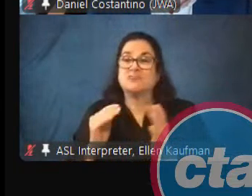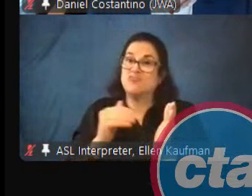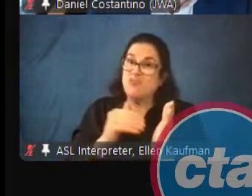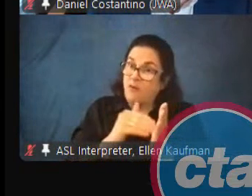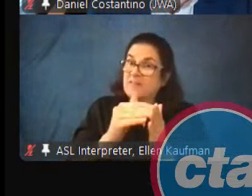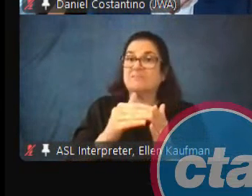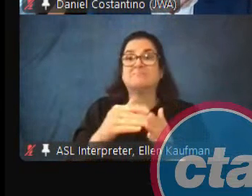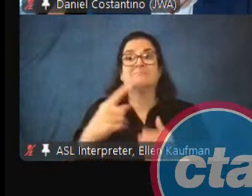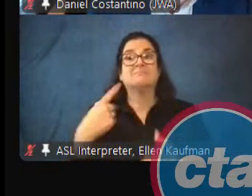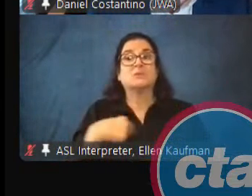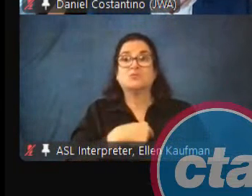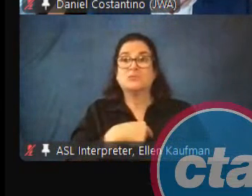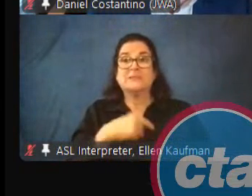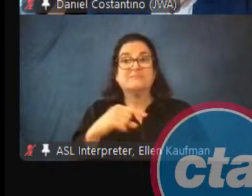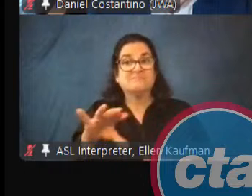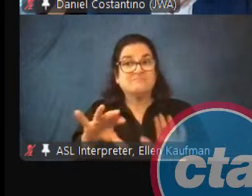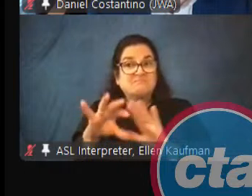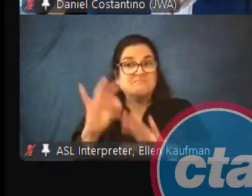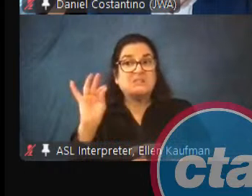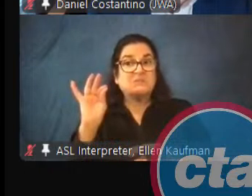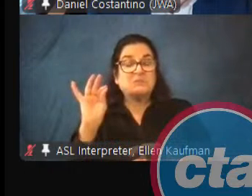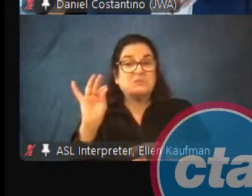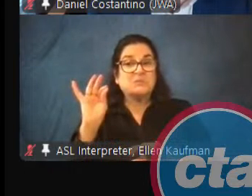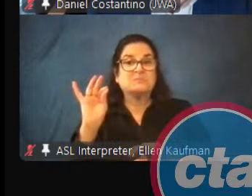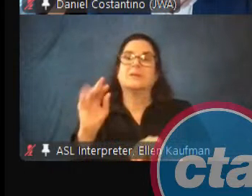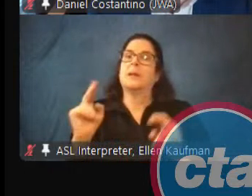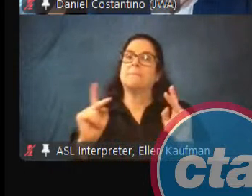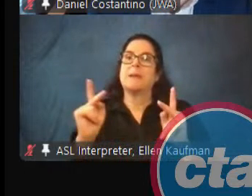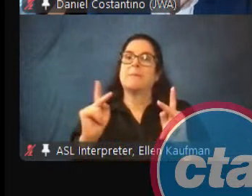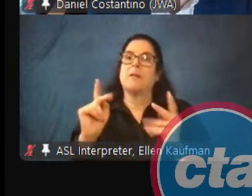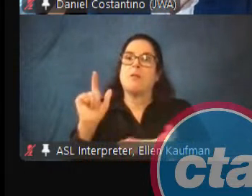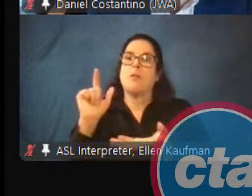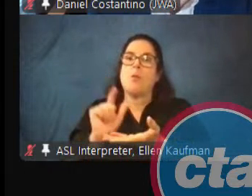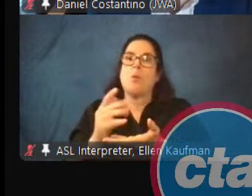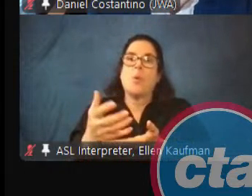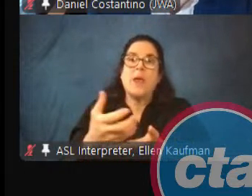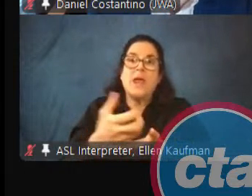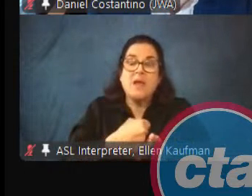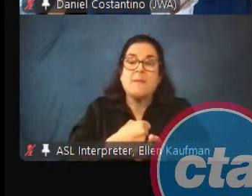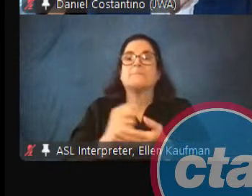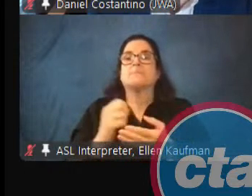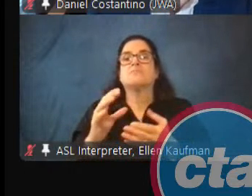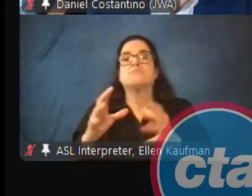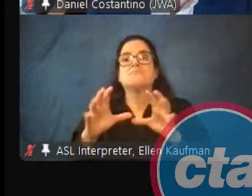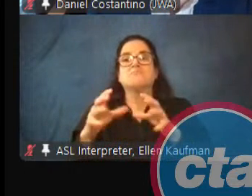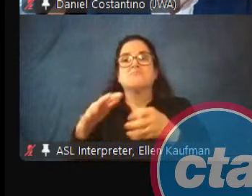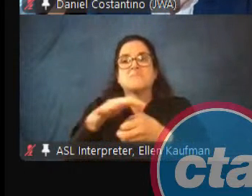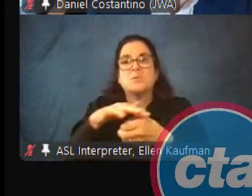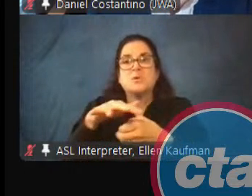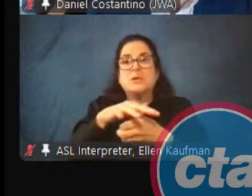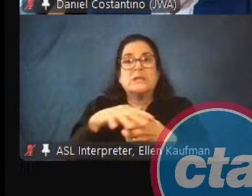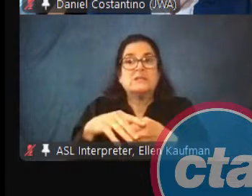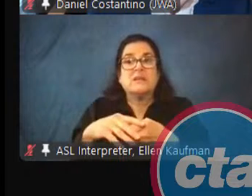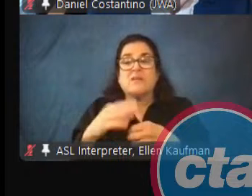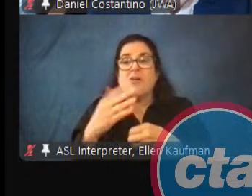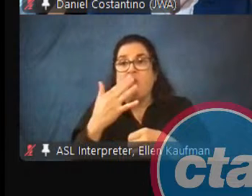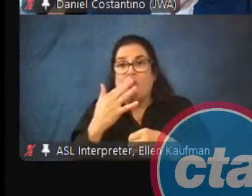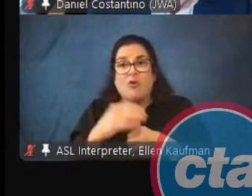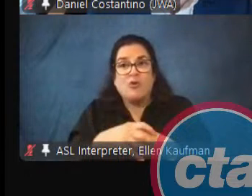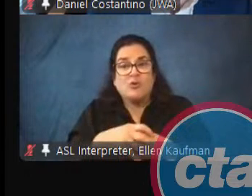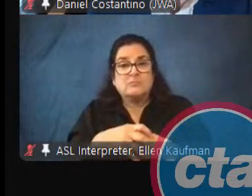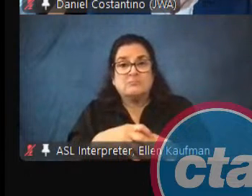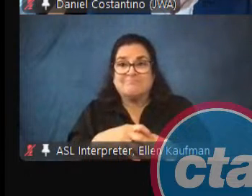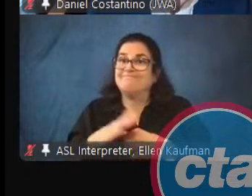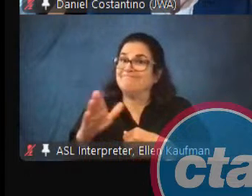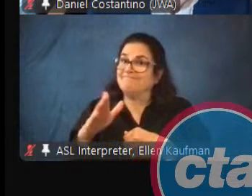identified that in communities with lower incomes, communities of color, their access to the internet is just slightly harder. So